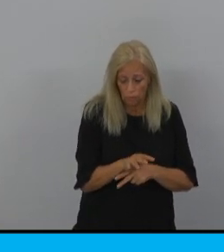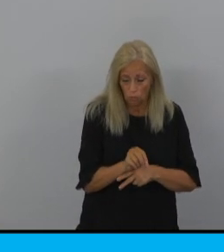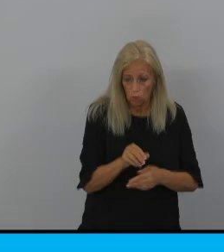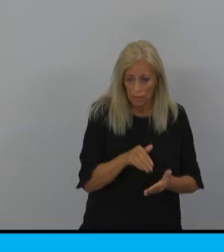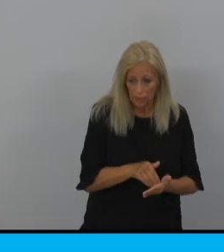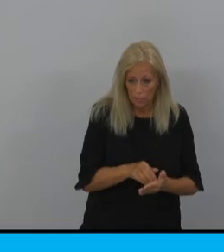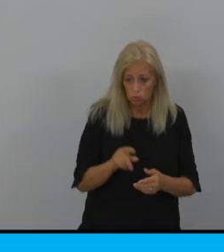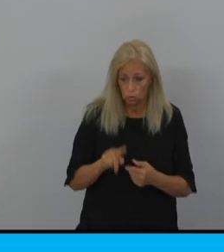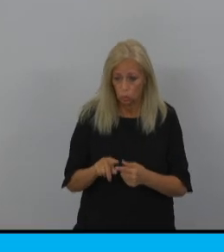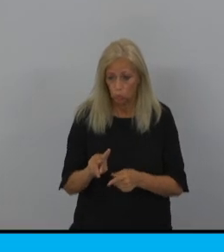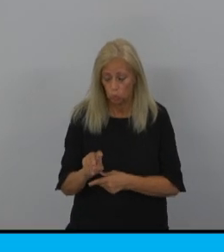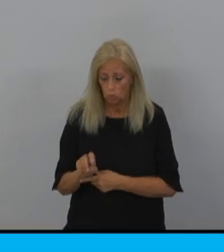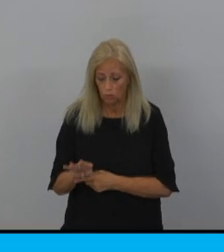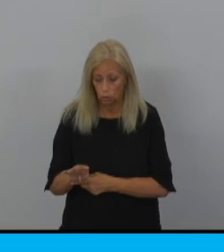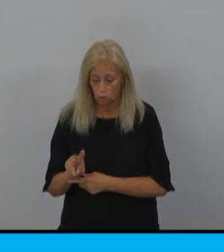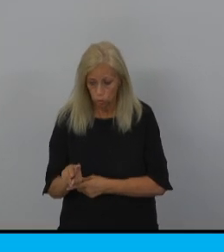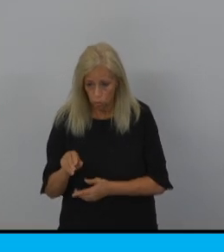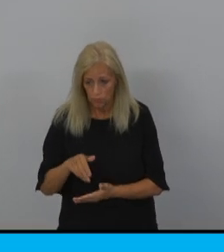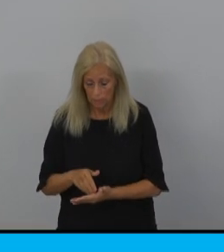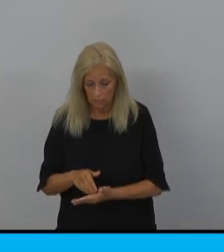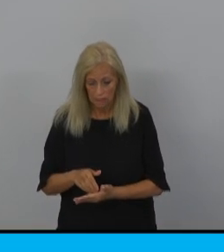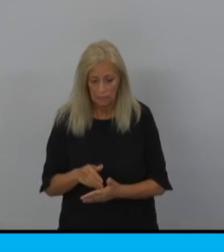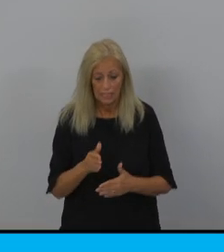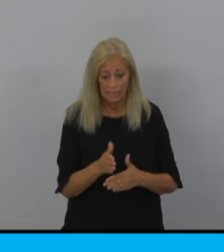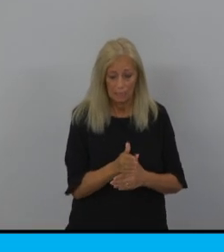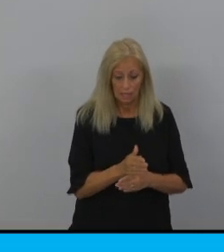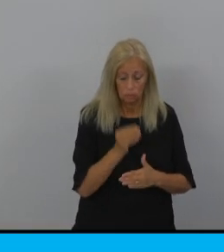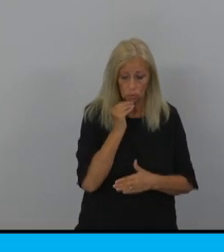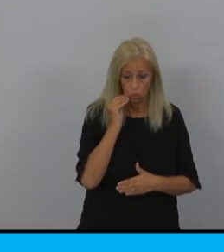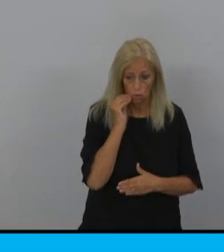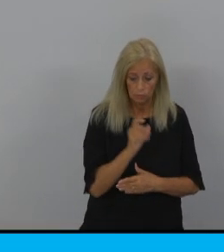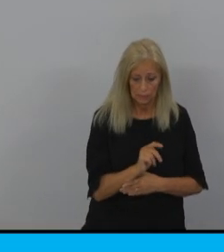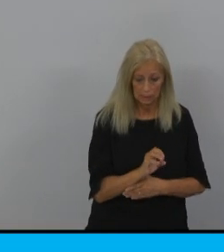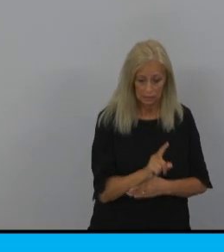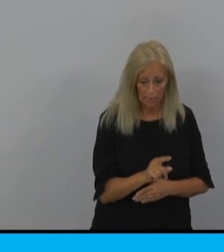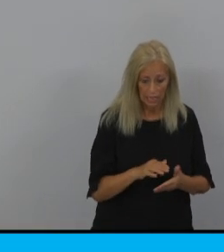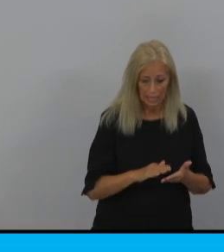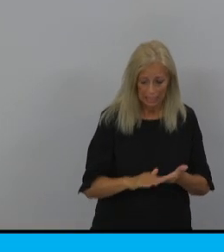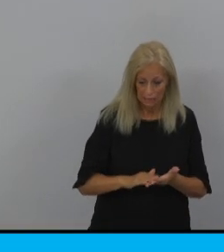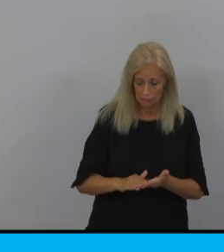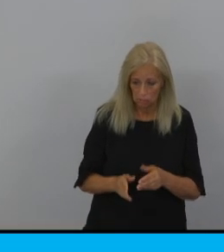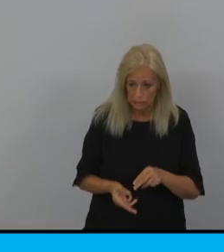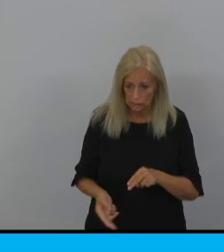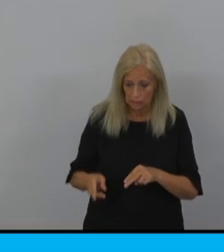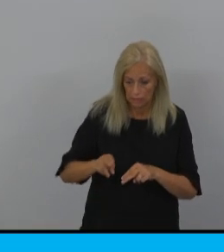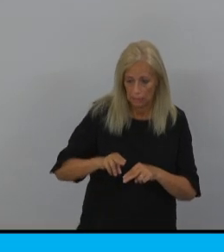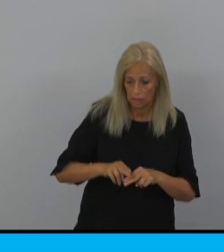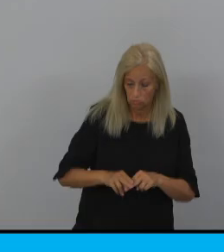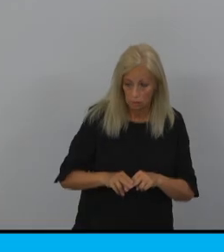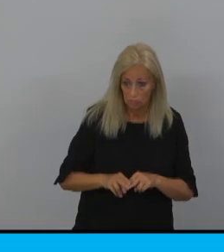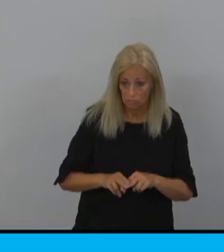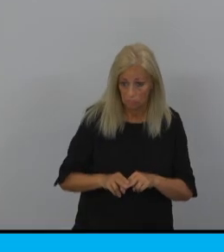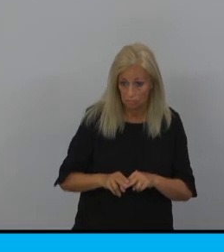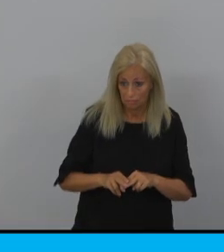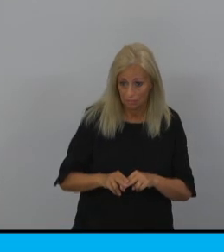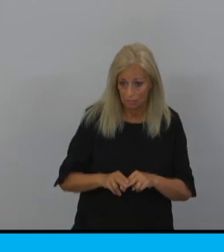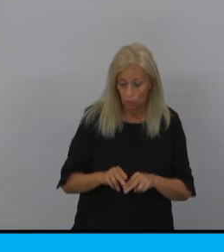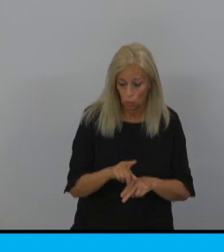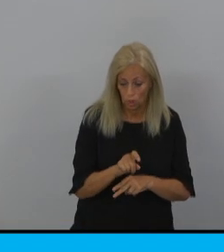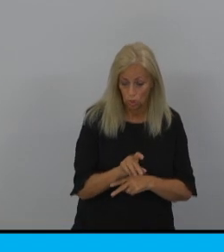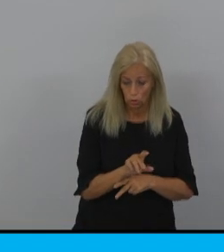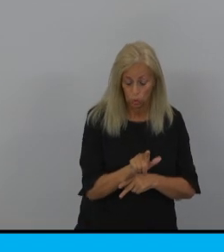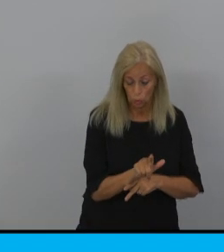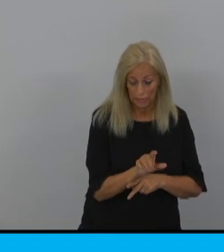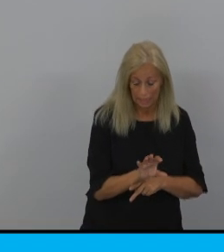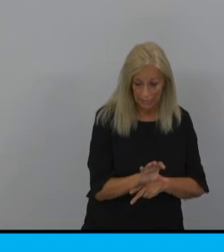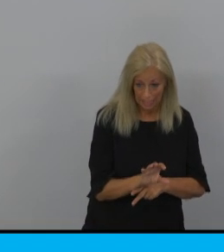to 242,000. The average homestead residence exemptions went up considerably from